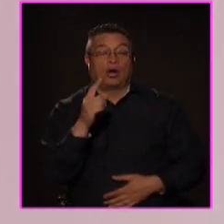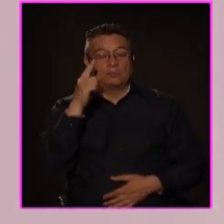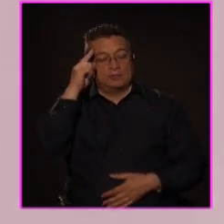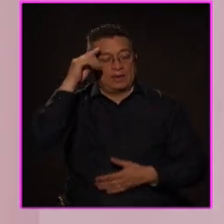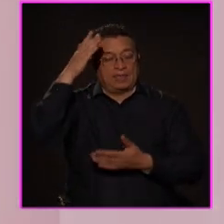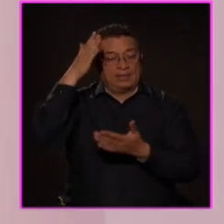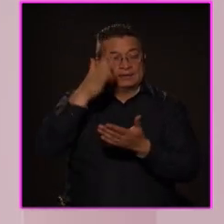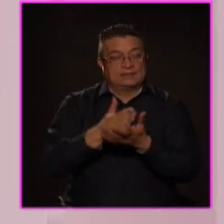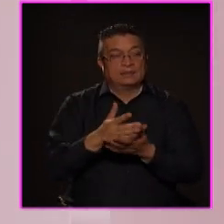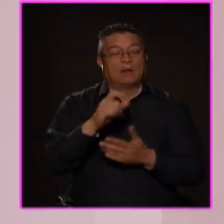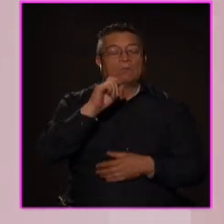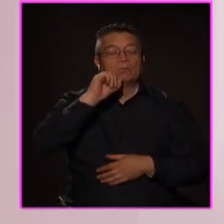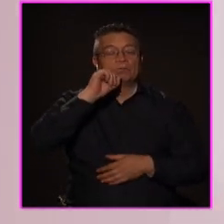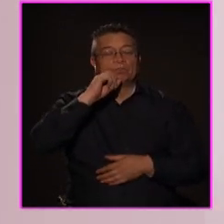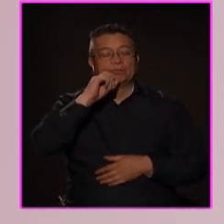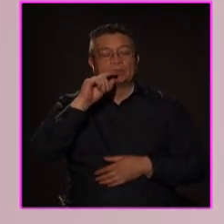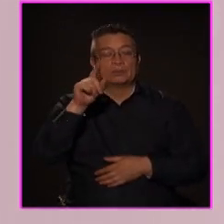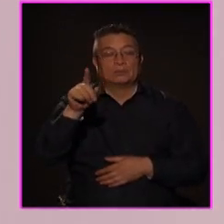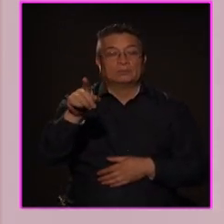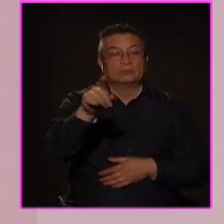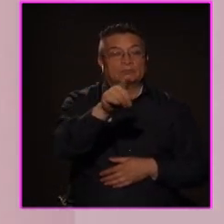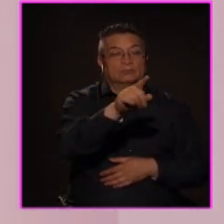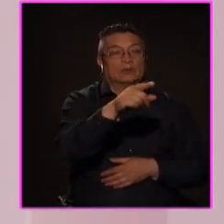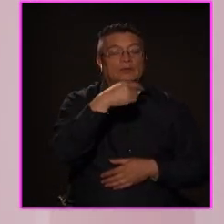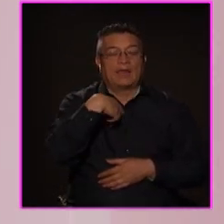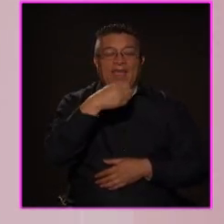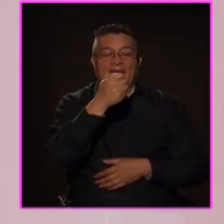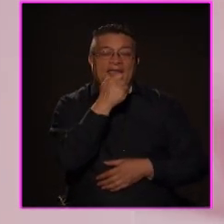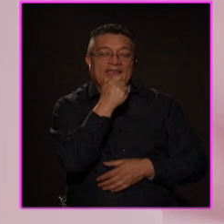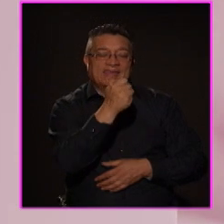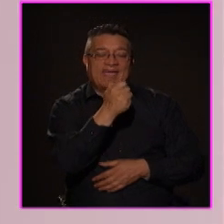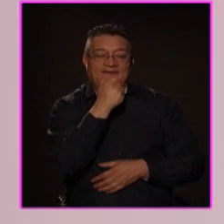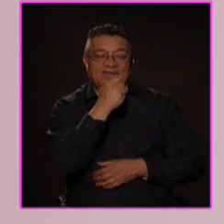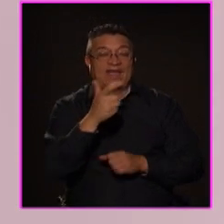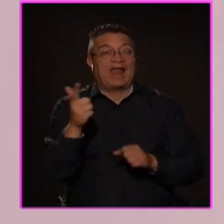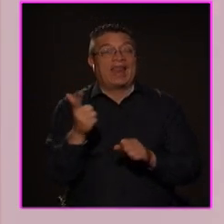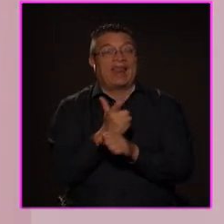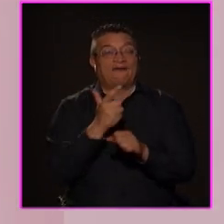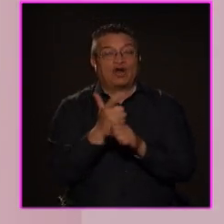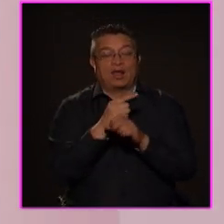a job interview, and so on. And all these decisions, they